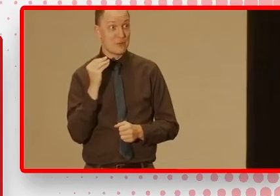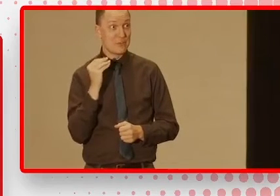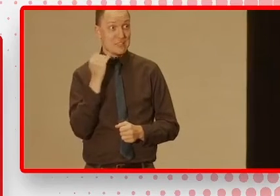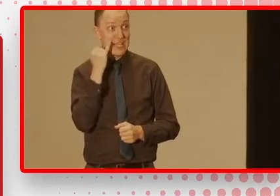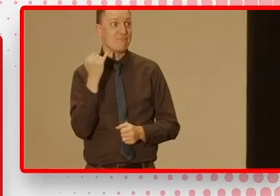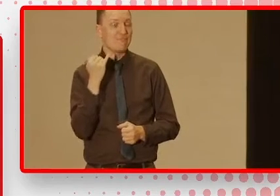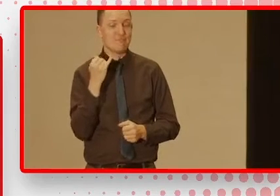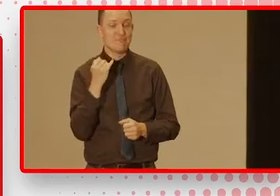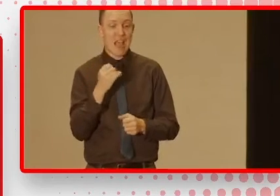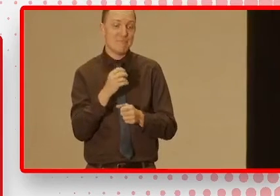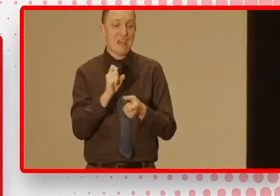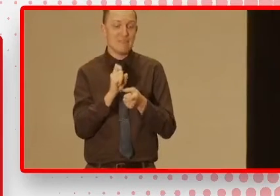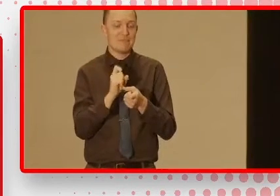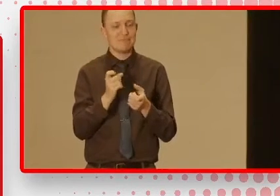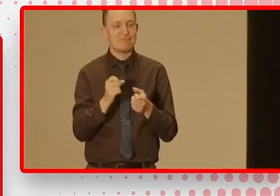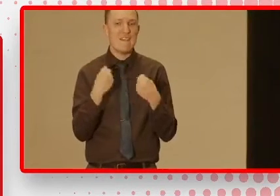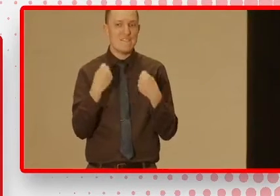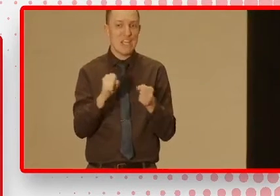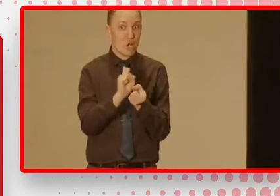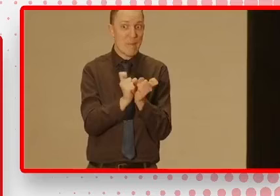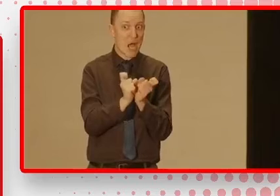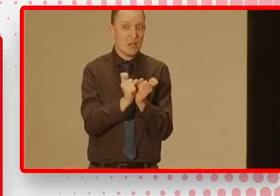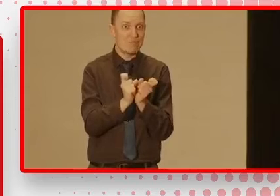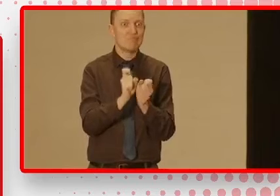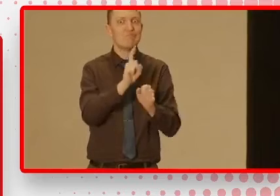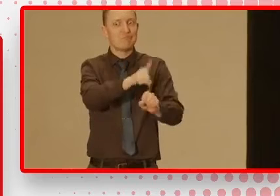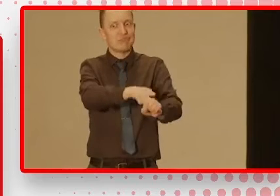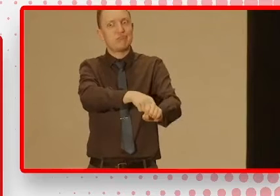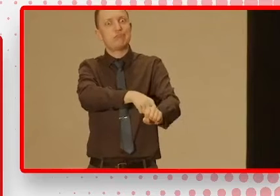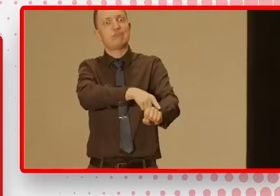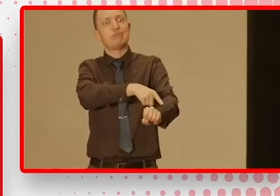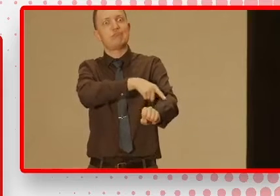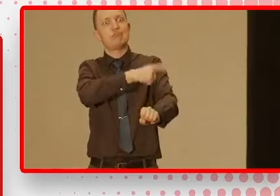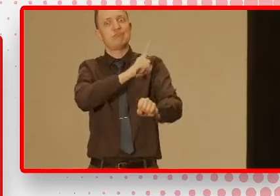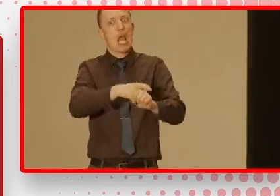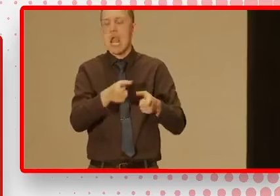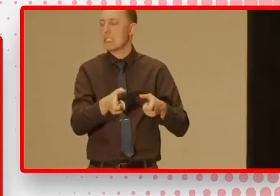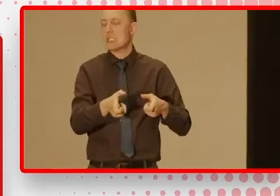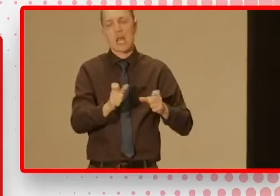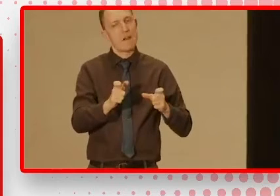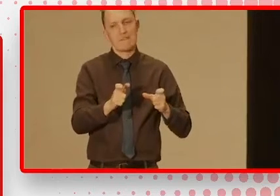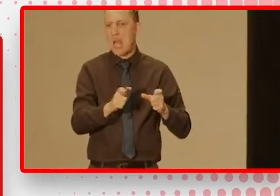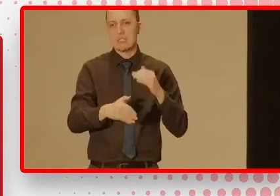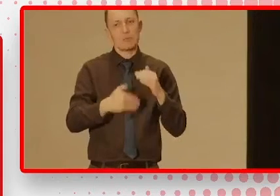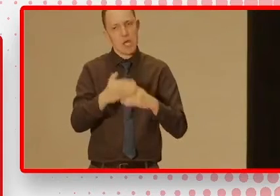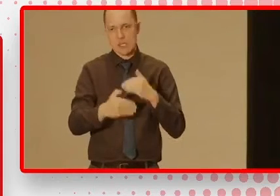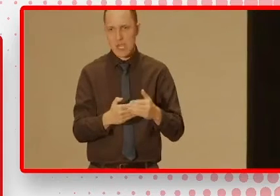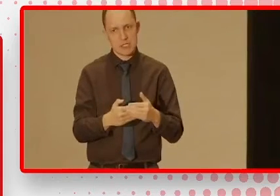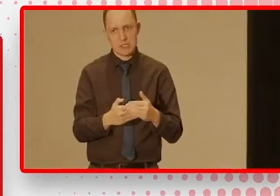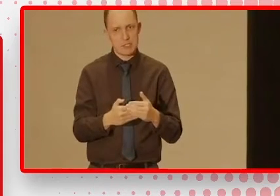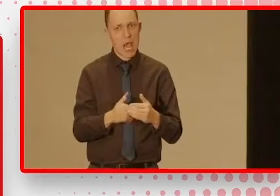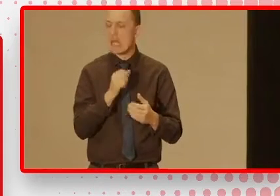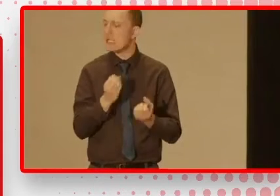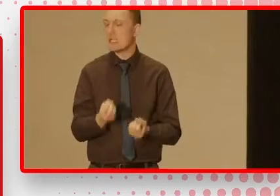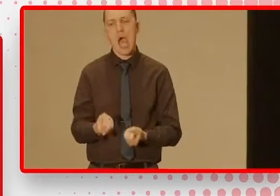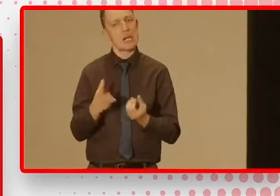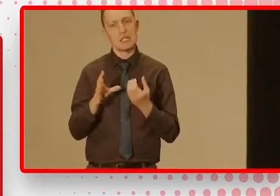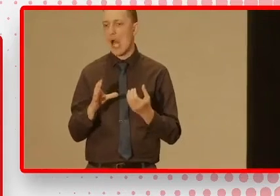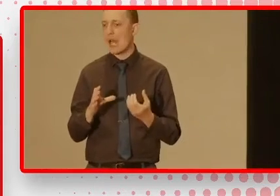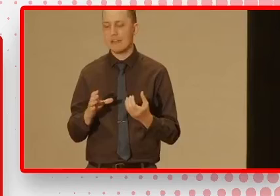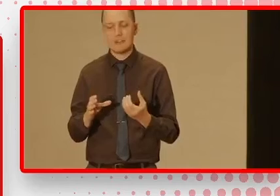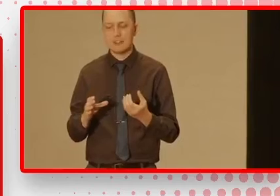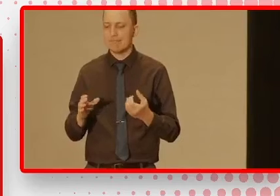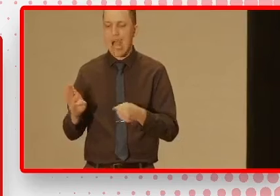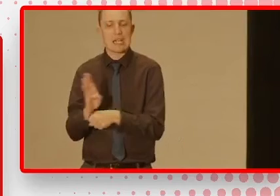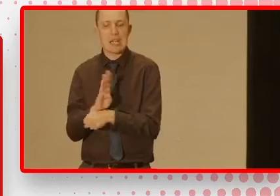while. There are not enough companies out there that do vehicle modifications or have the equipment. So